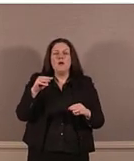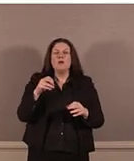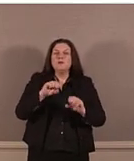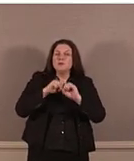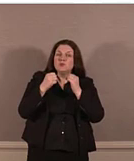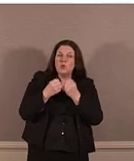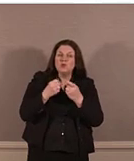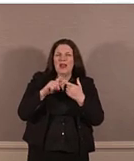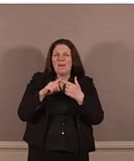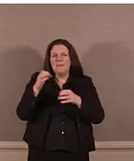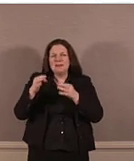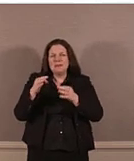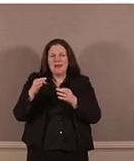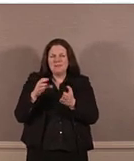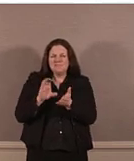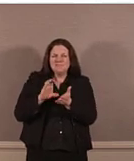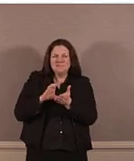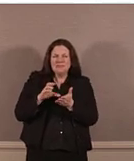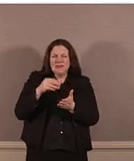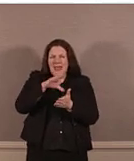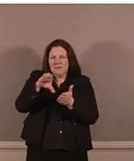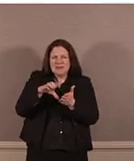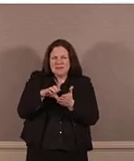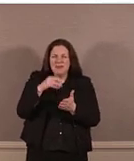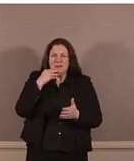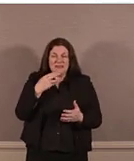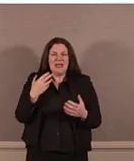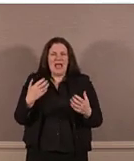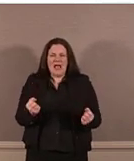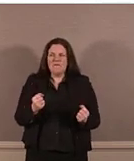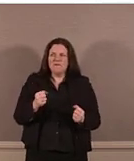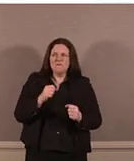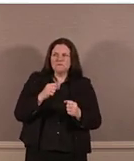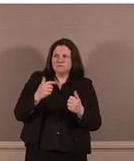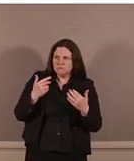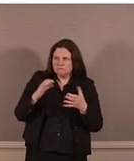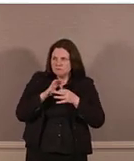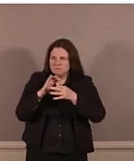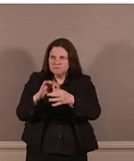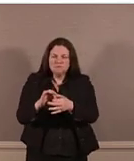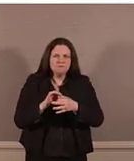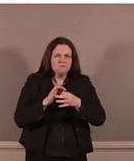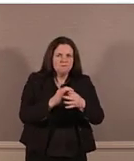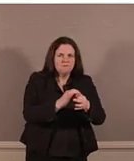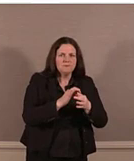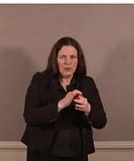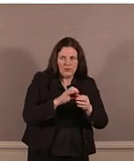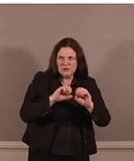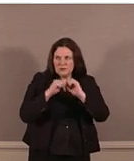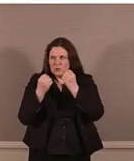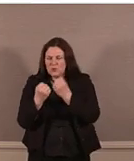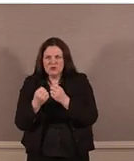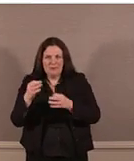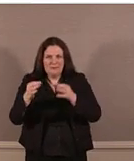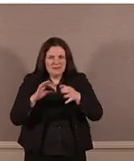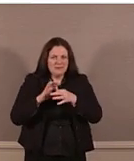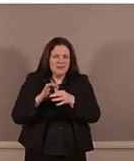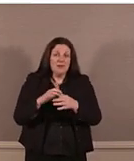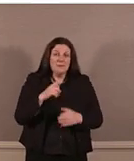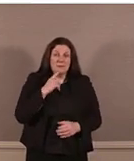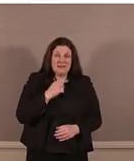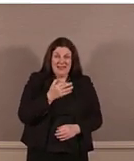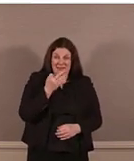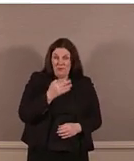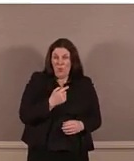capital. So we talk about, options for further education and training, but if you are 1 in 2 of